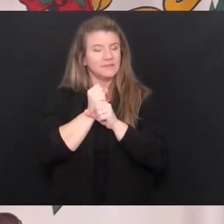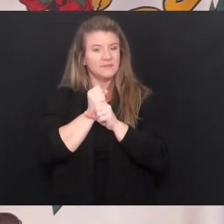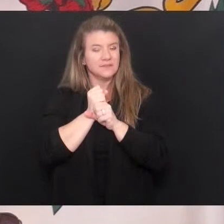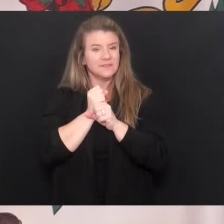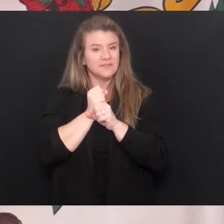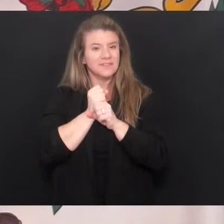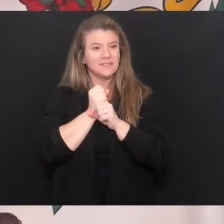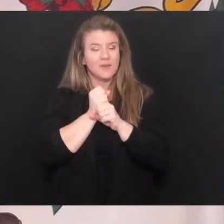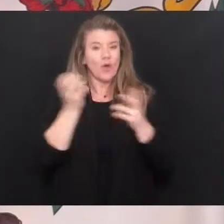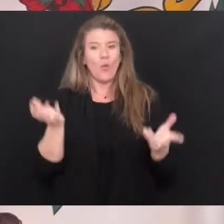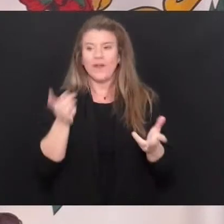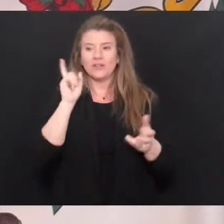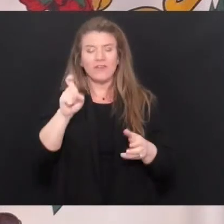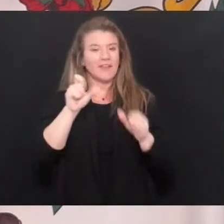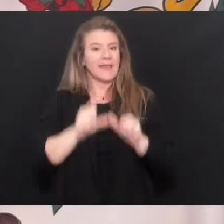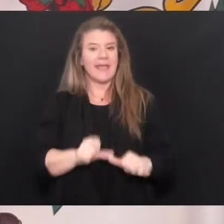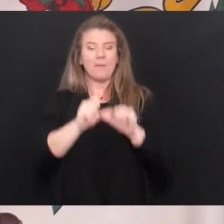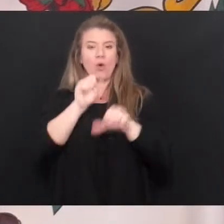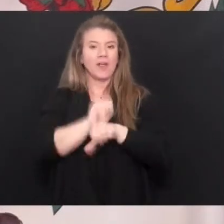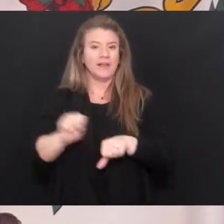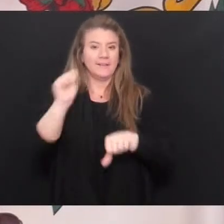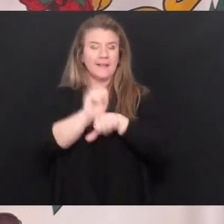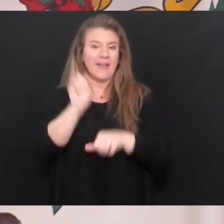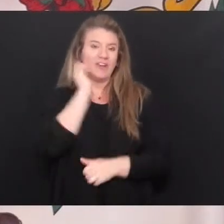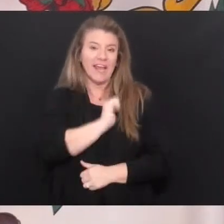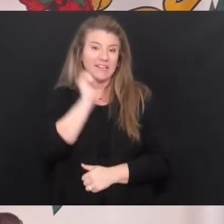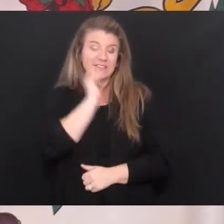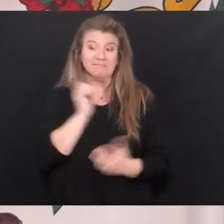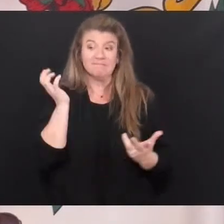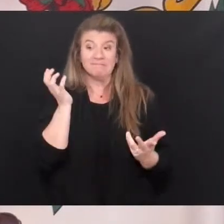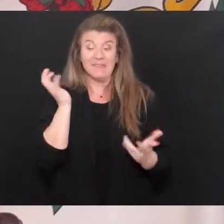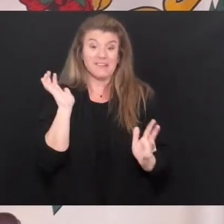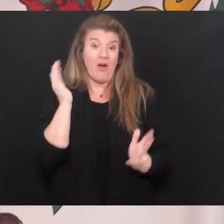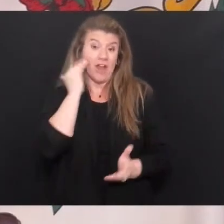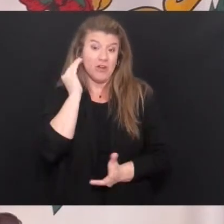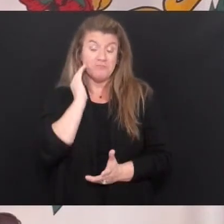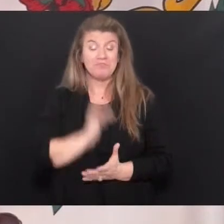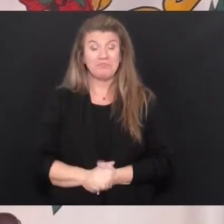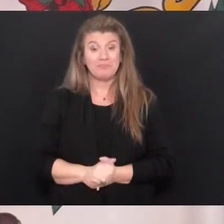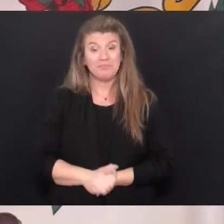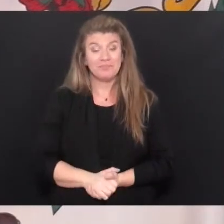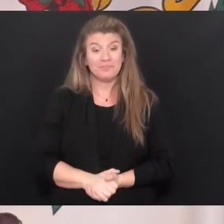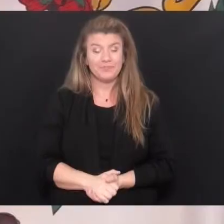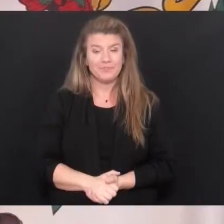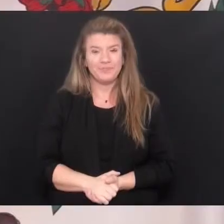the. I mean, we just keep working it every day. I mean, that's all I know we can do.